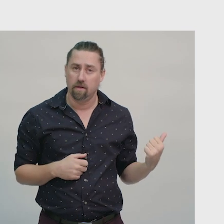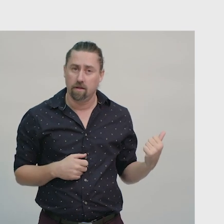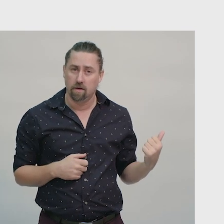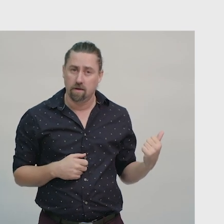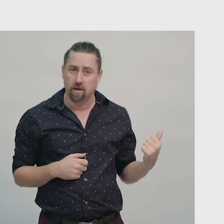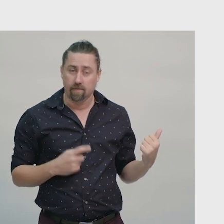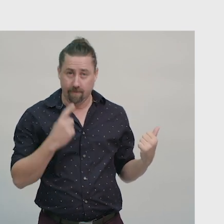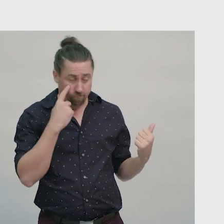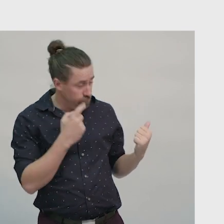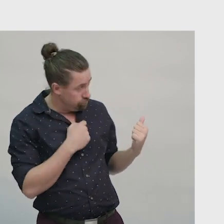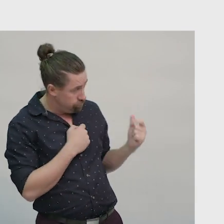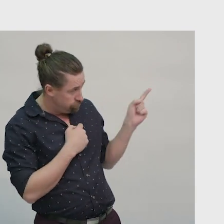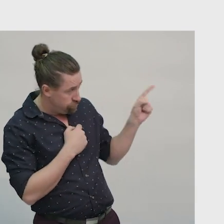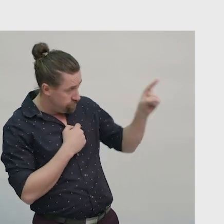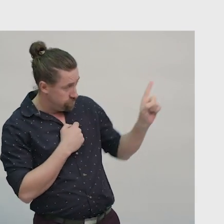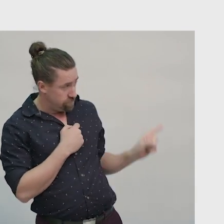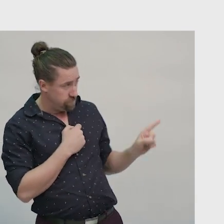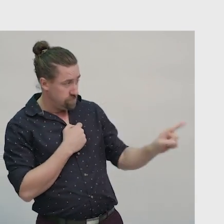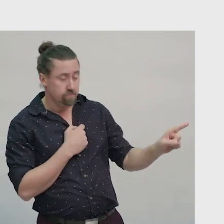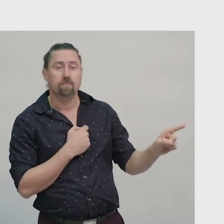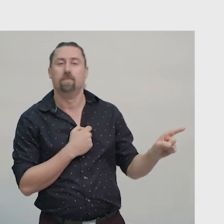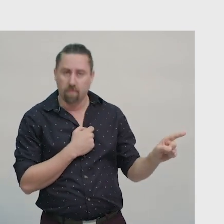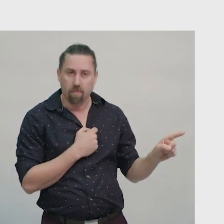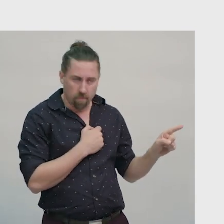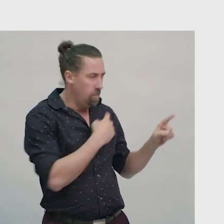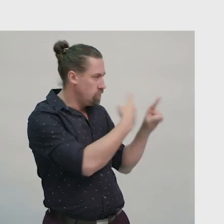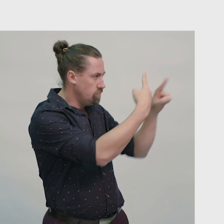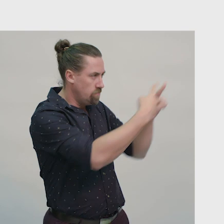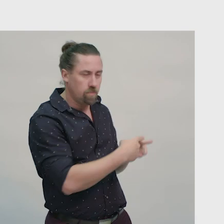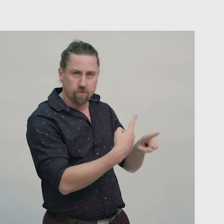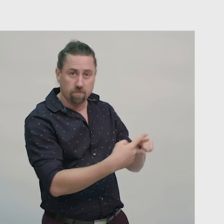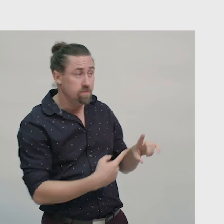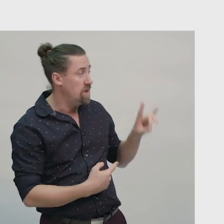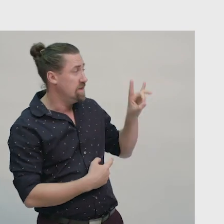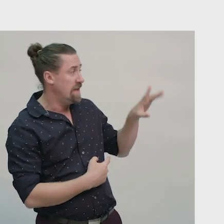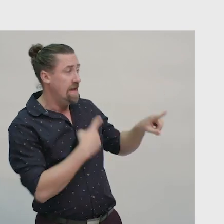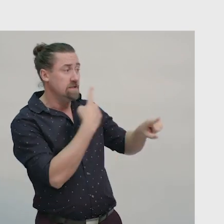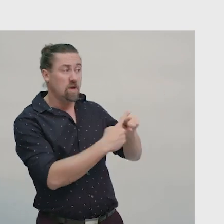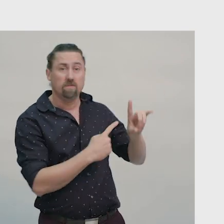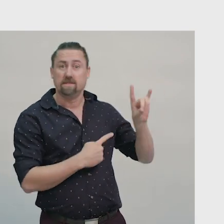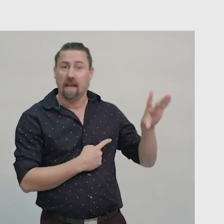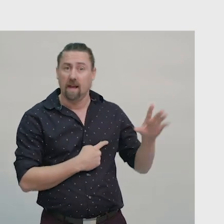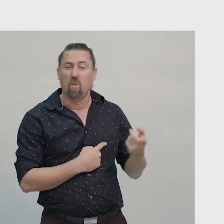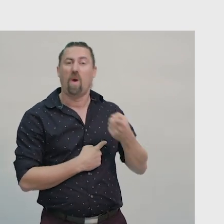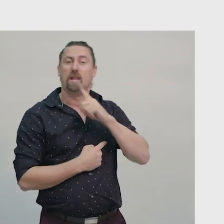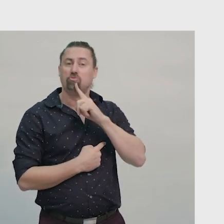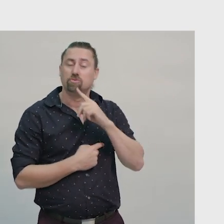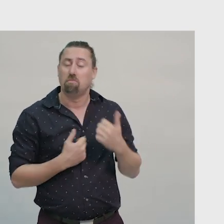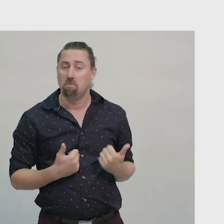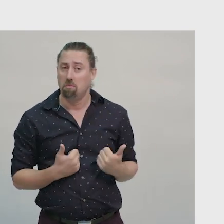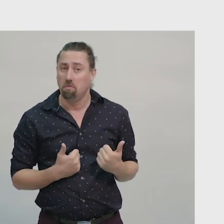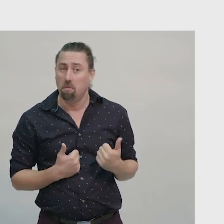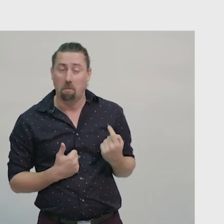see and multiply each of the smaller rectangles. 10 multiplied by 10 is